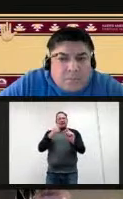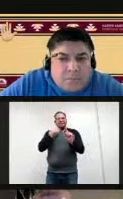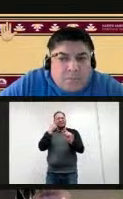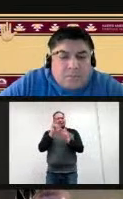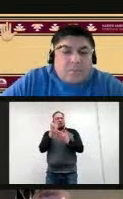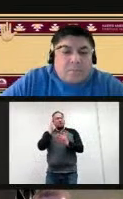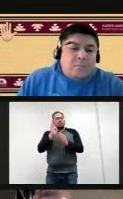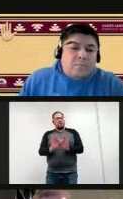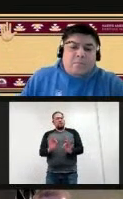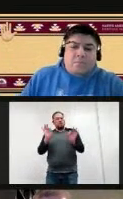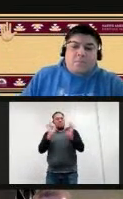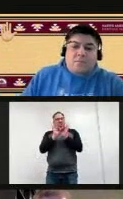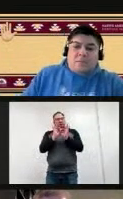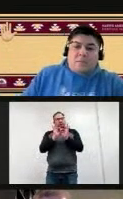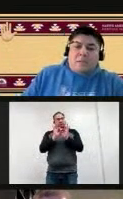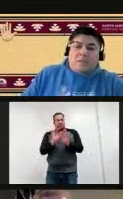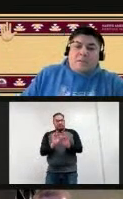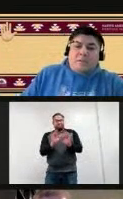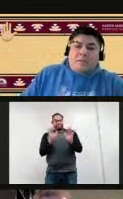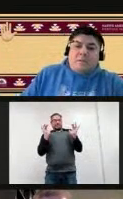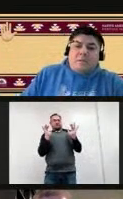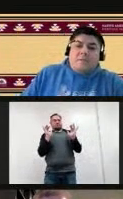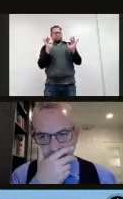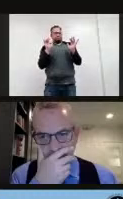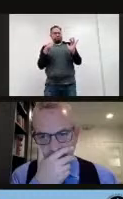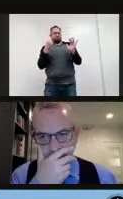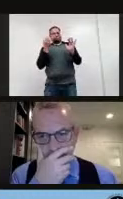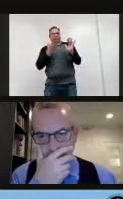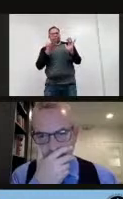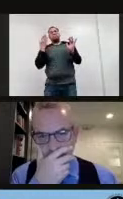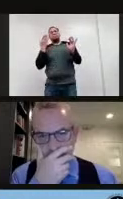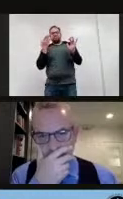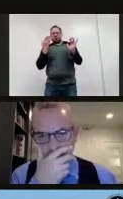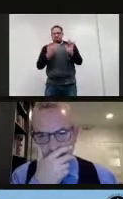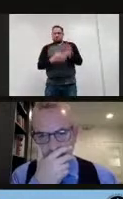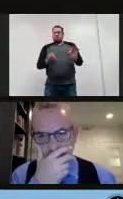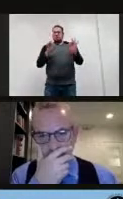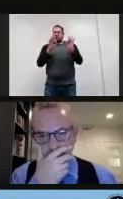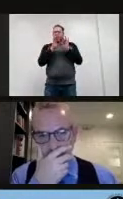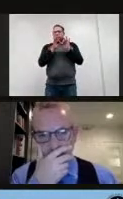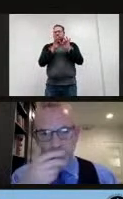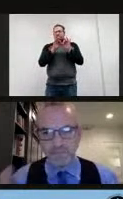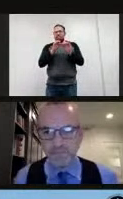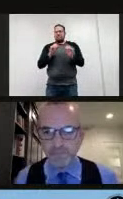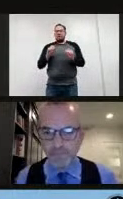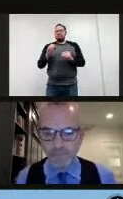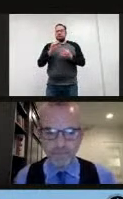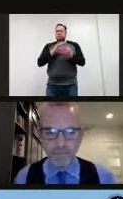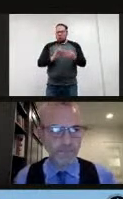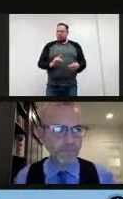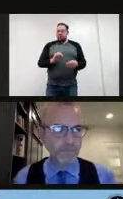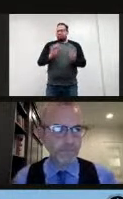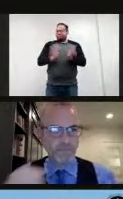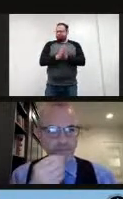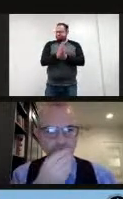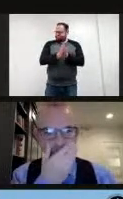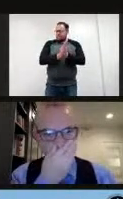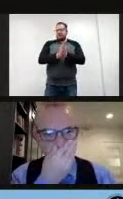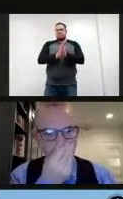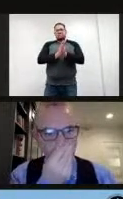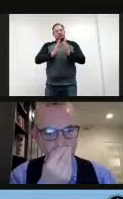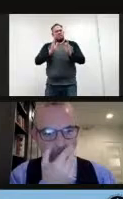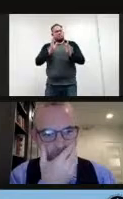highlight the importance of that, understanding that narrative and stories are also important to kind of feed and inform